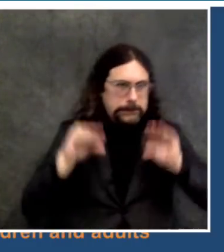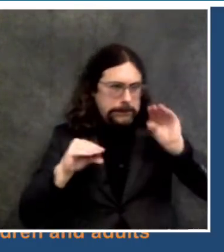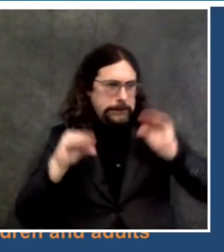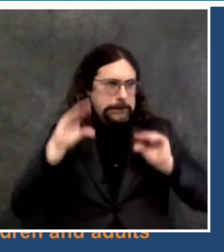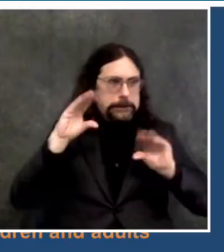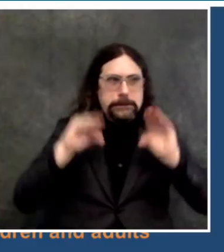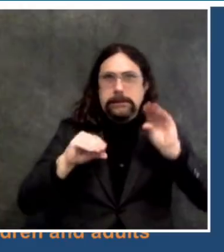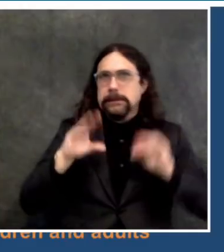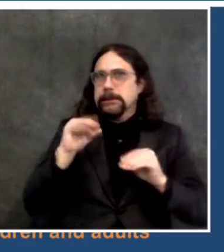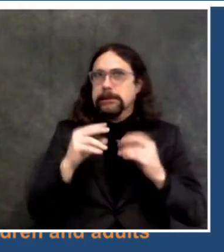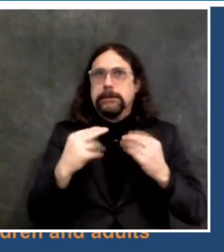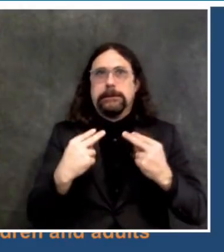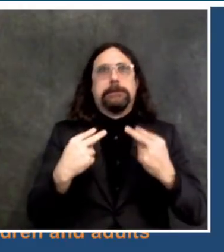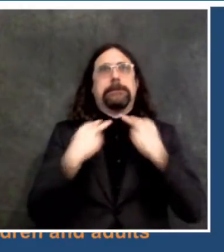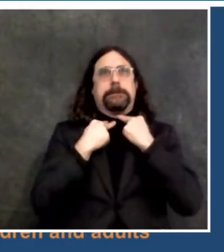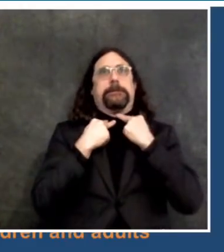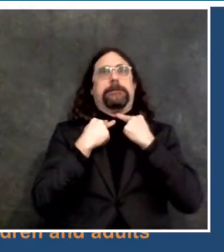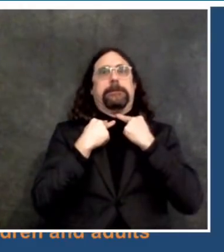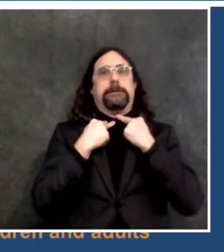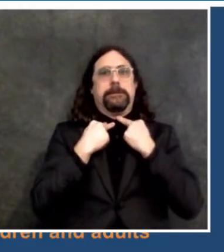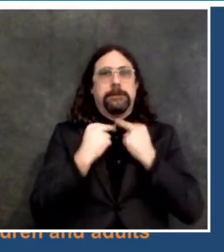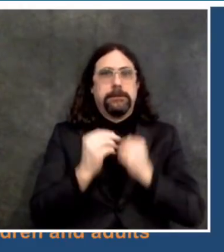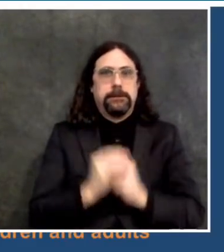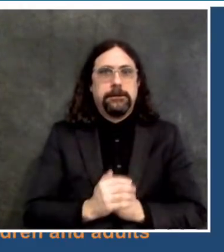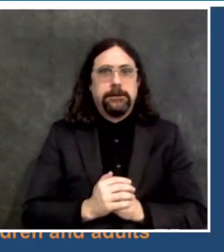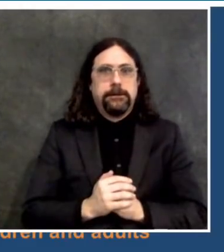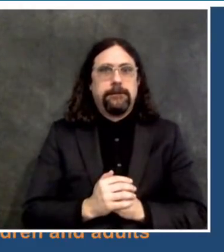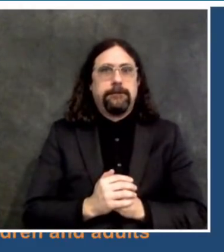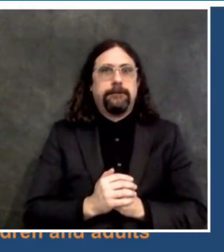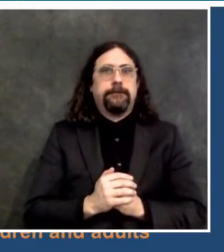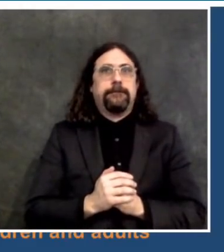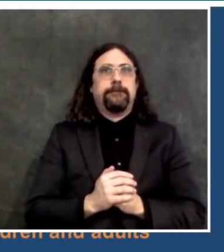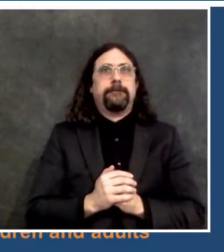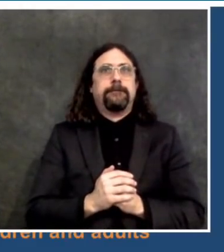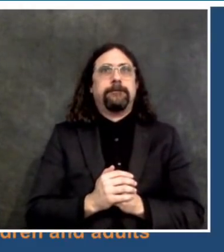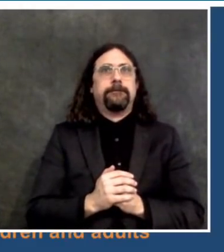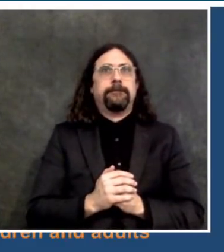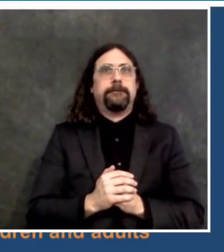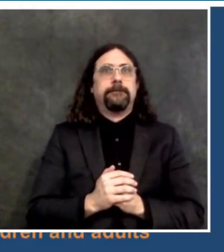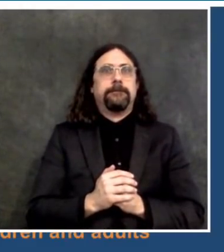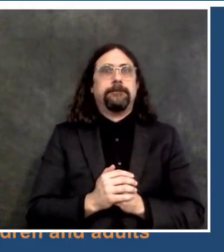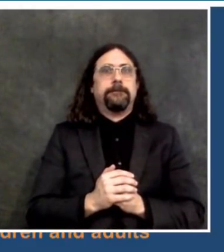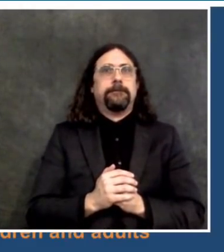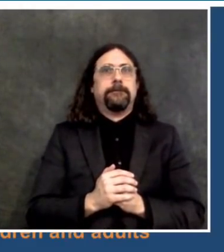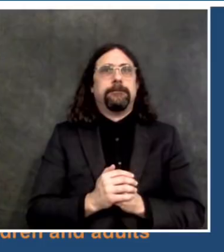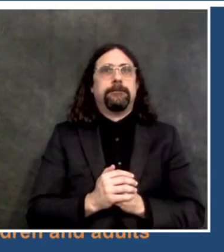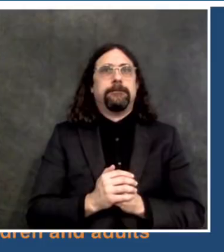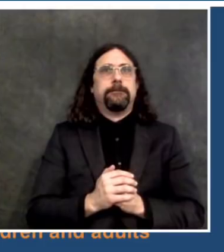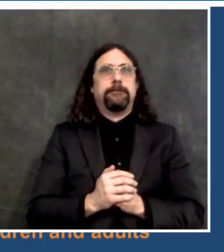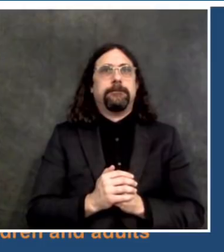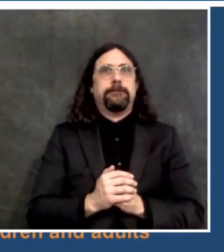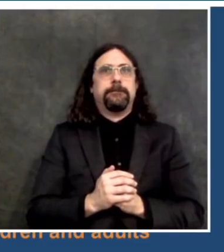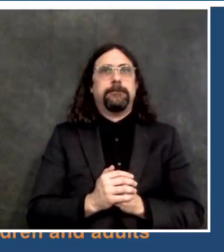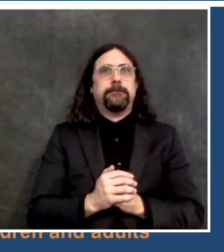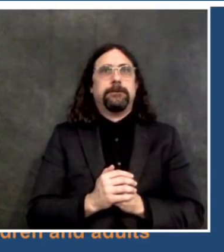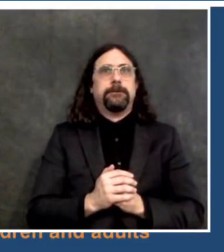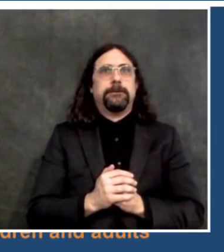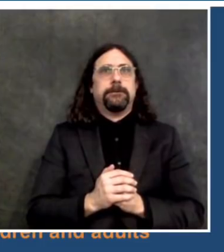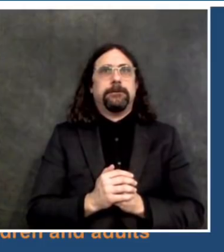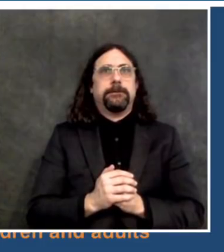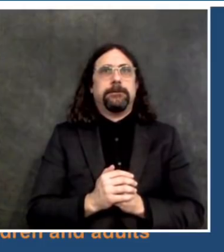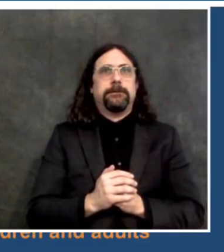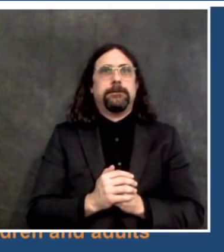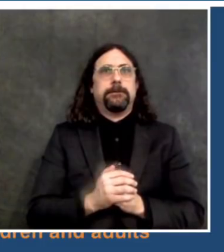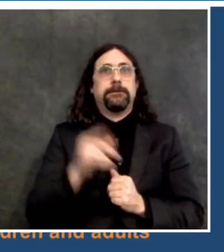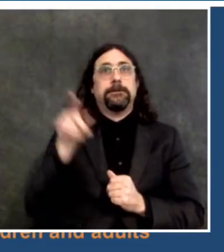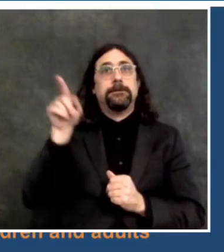our food czar, Catherine Garcia, who's done an amazing job for this city on many other crucial missions. And her job is to make sure that food is available to